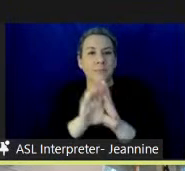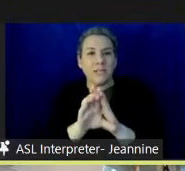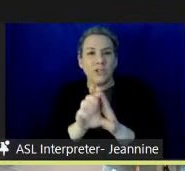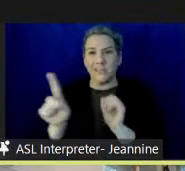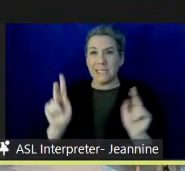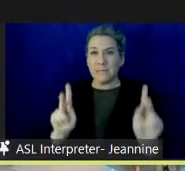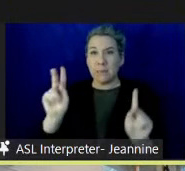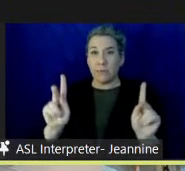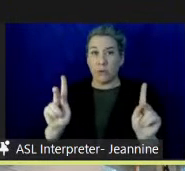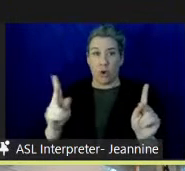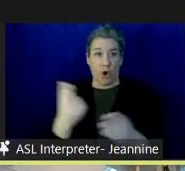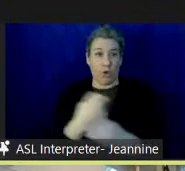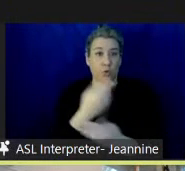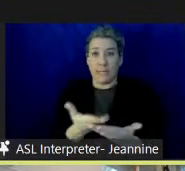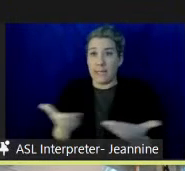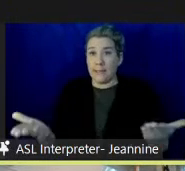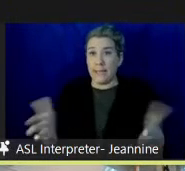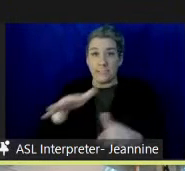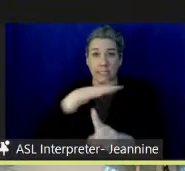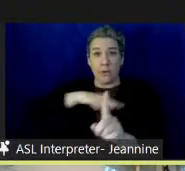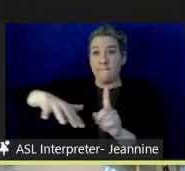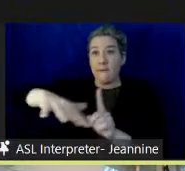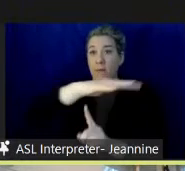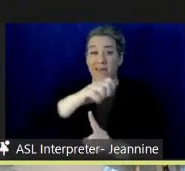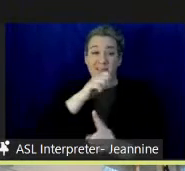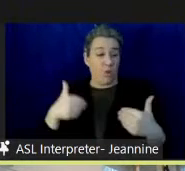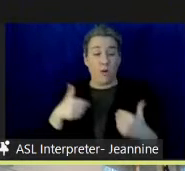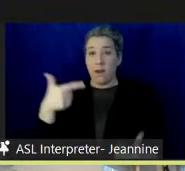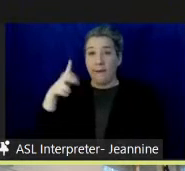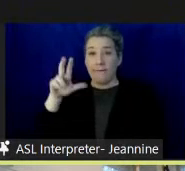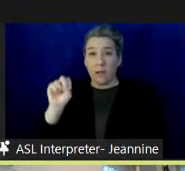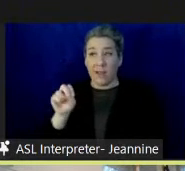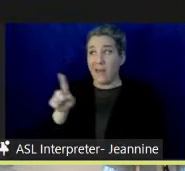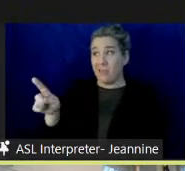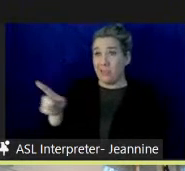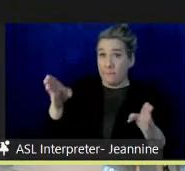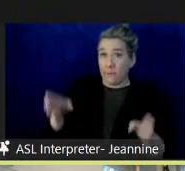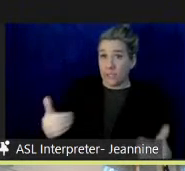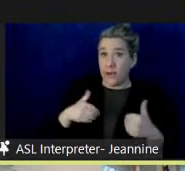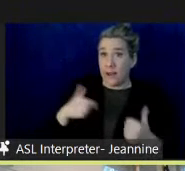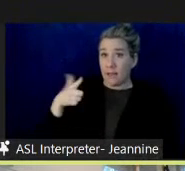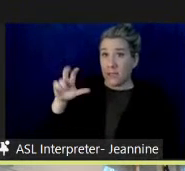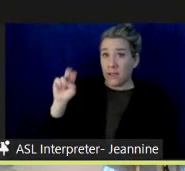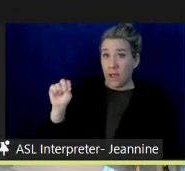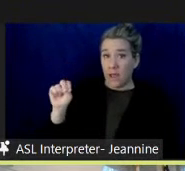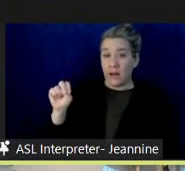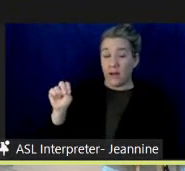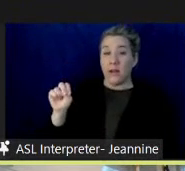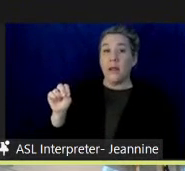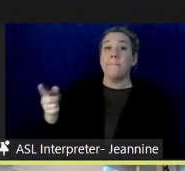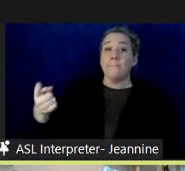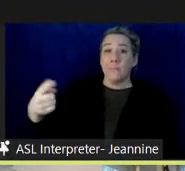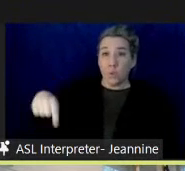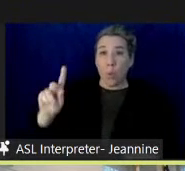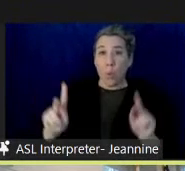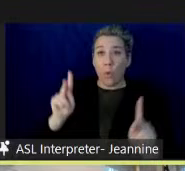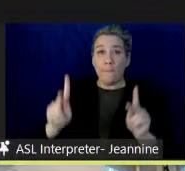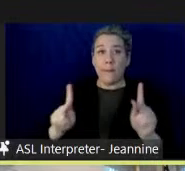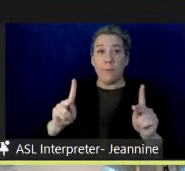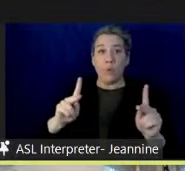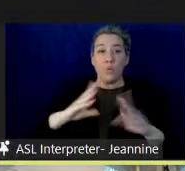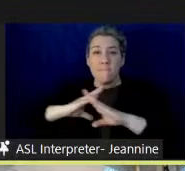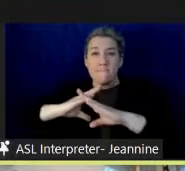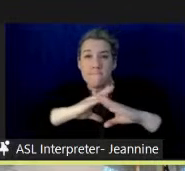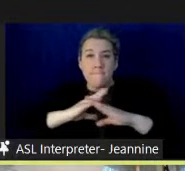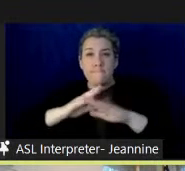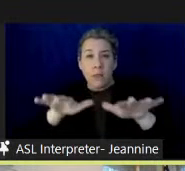their environment to their advantage. They're not armed with a firearm. This individual has a firearm in his possession. But what these individuals who are defending their space